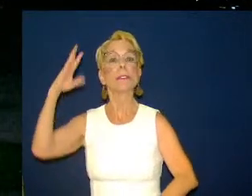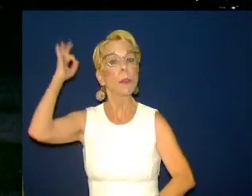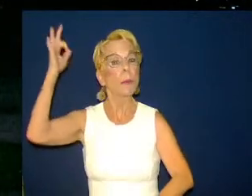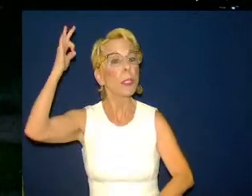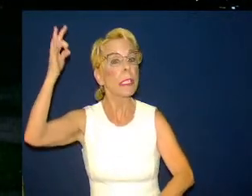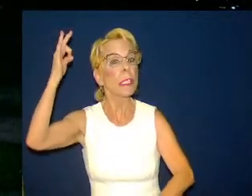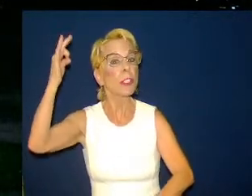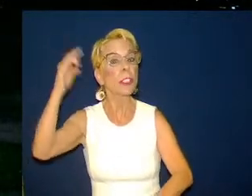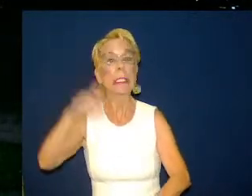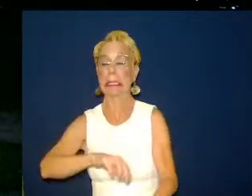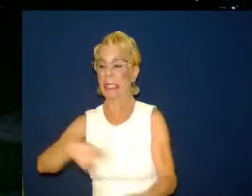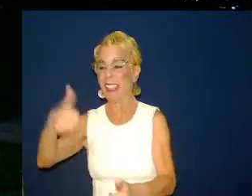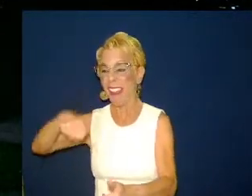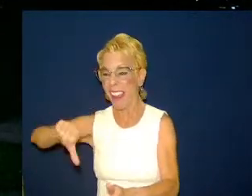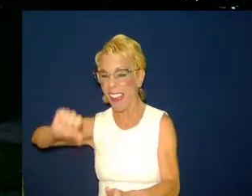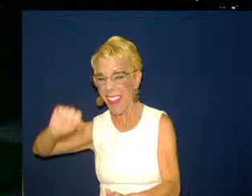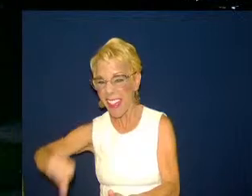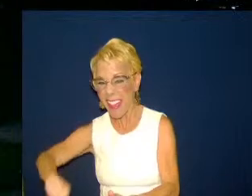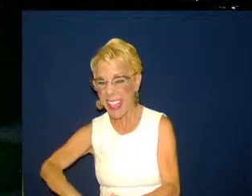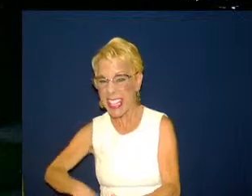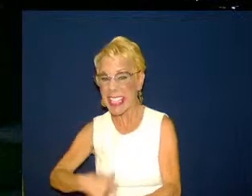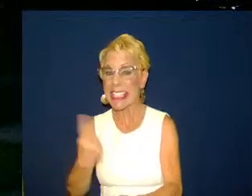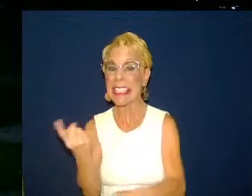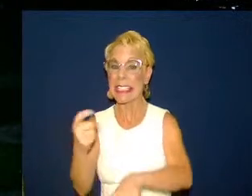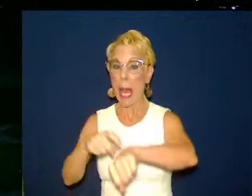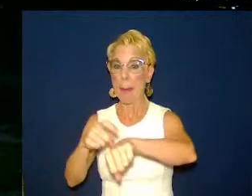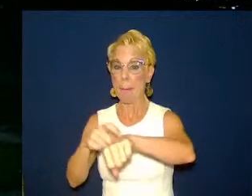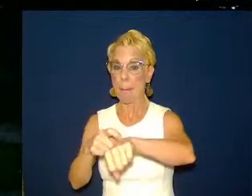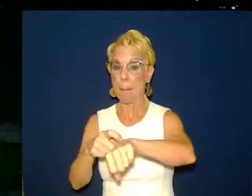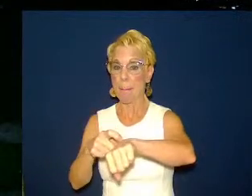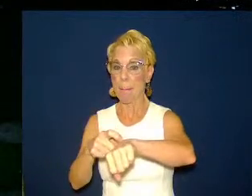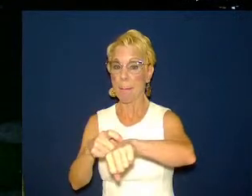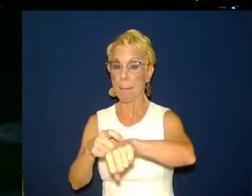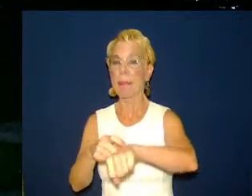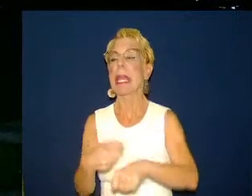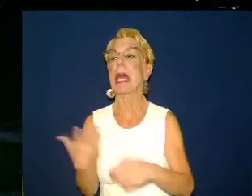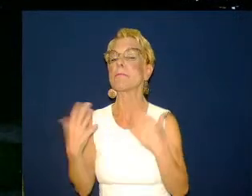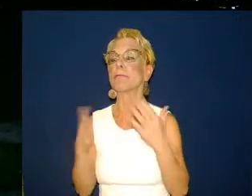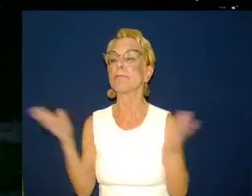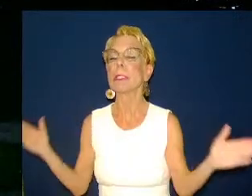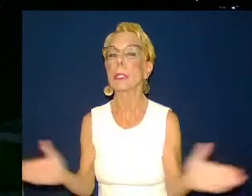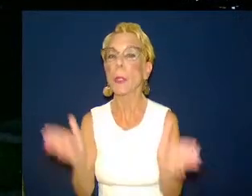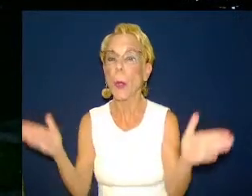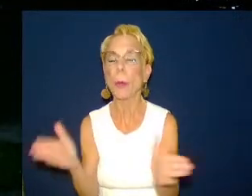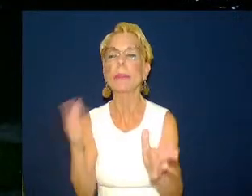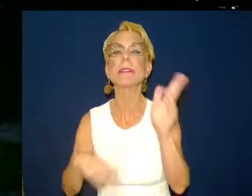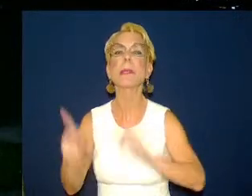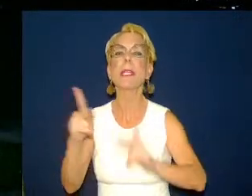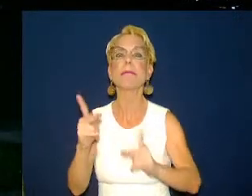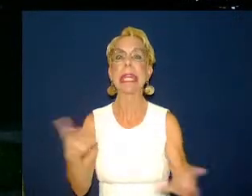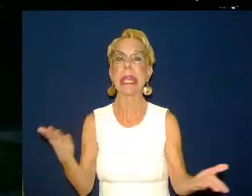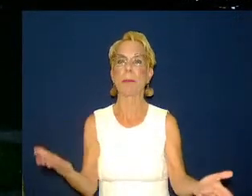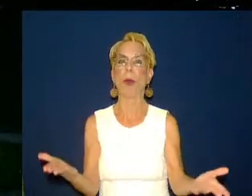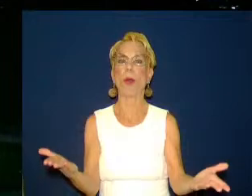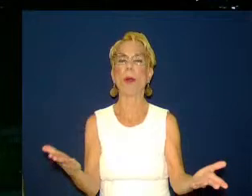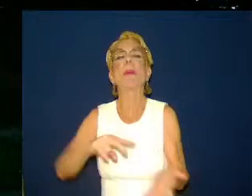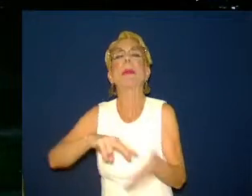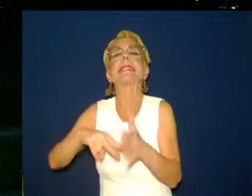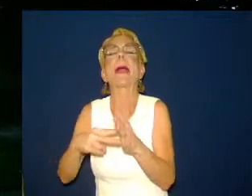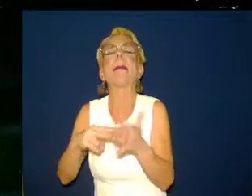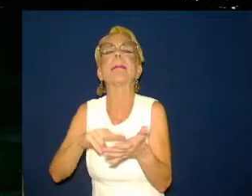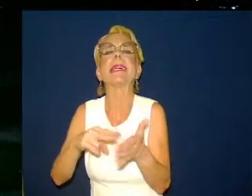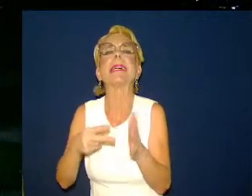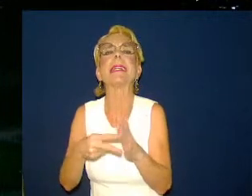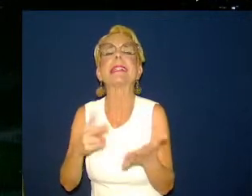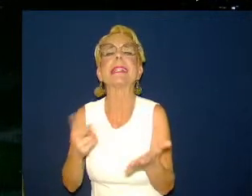instruction." What that's saying is that in this day that we live in, our responsibility, Paul was telling Timothy, as a church,